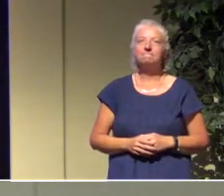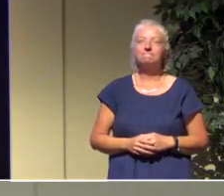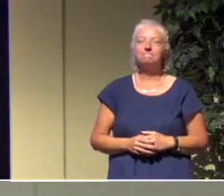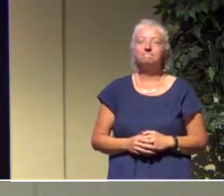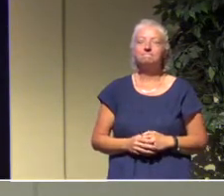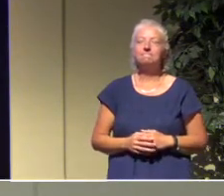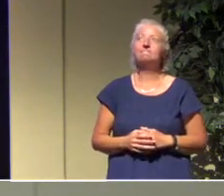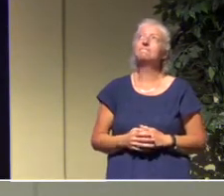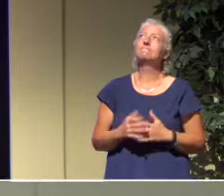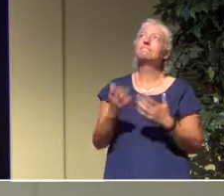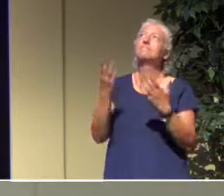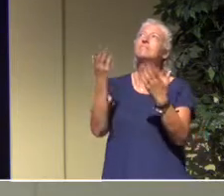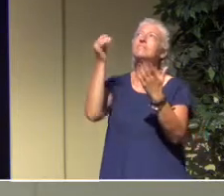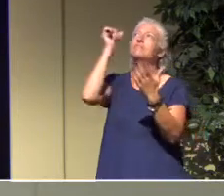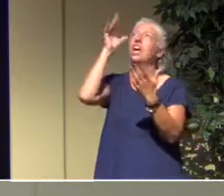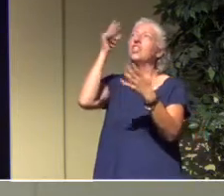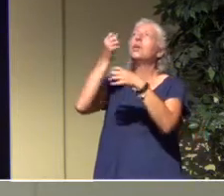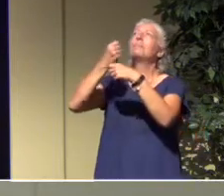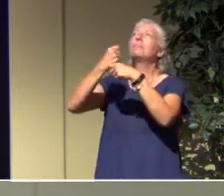So make it possible, Father.